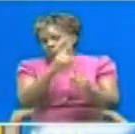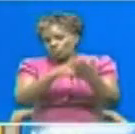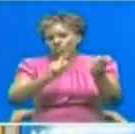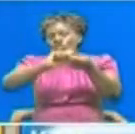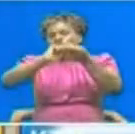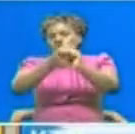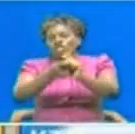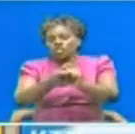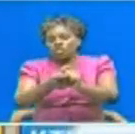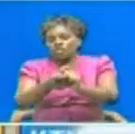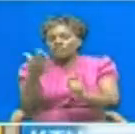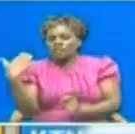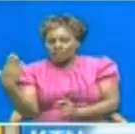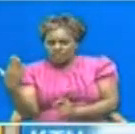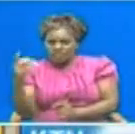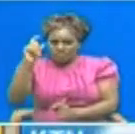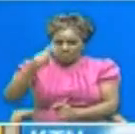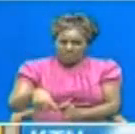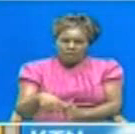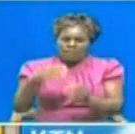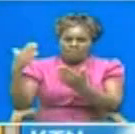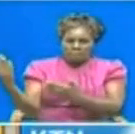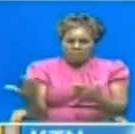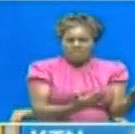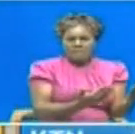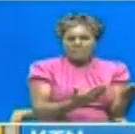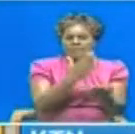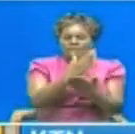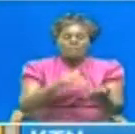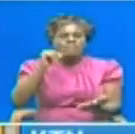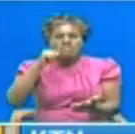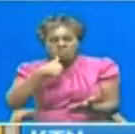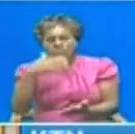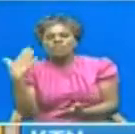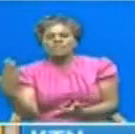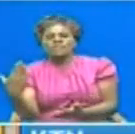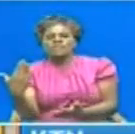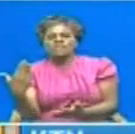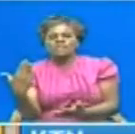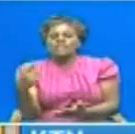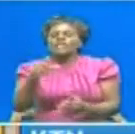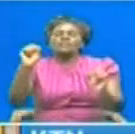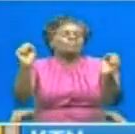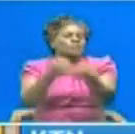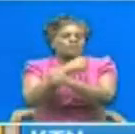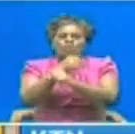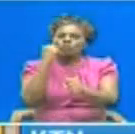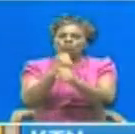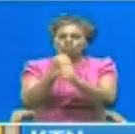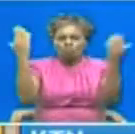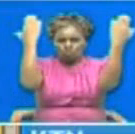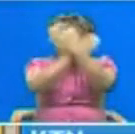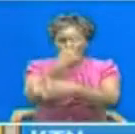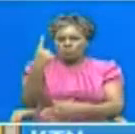change the infrastructure. You need to bring in some new components, and that cannot be done overnight. I do